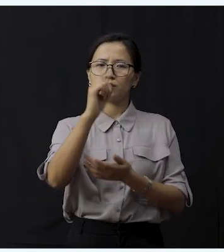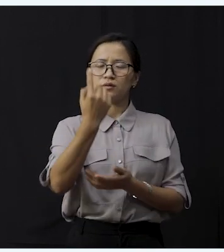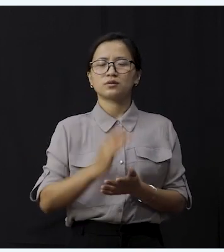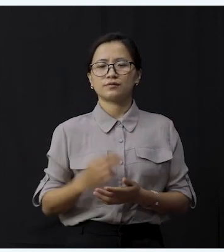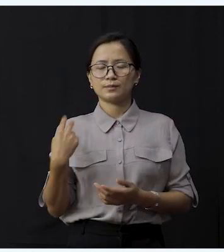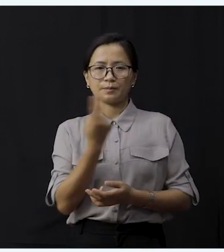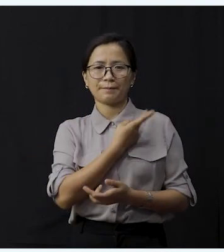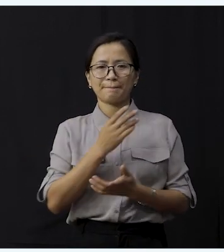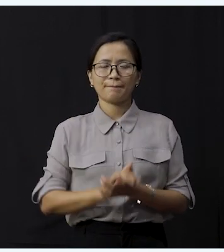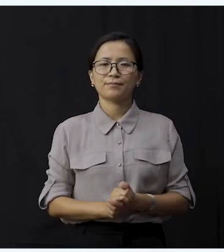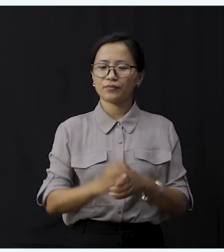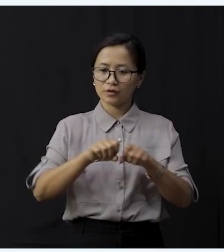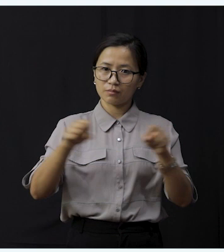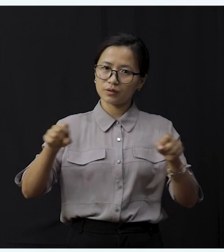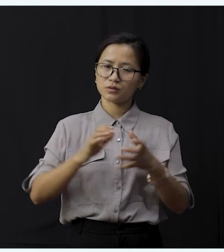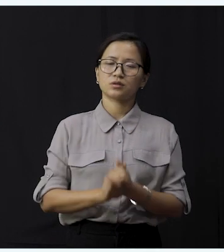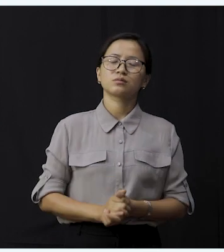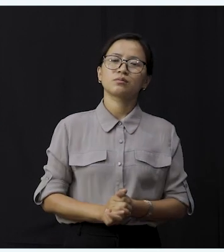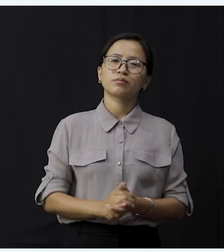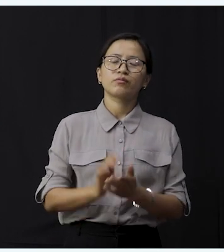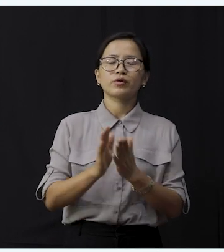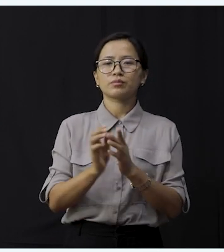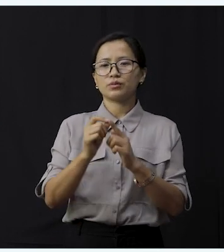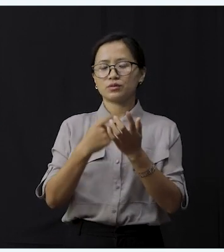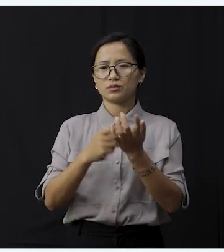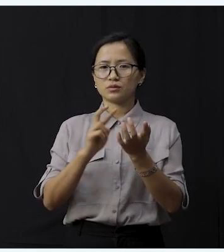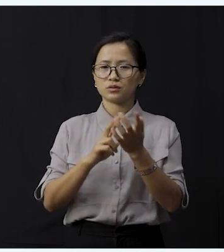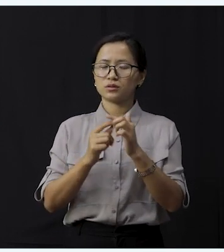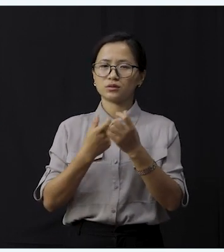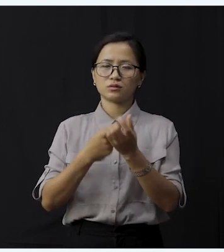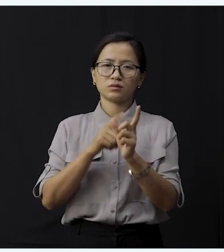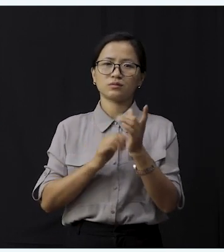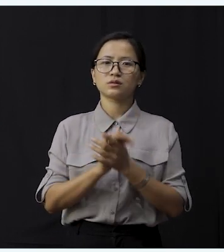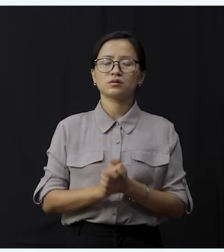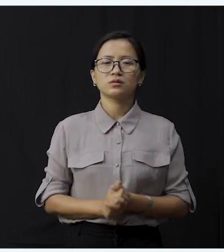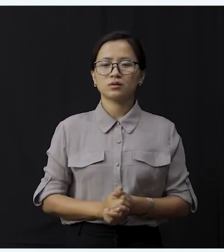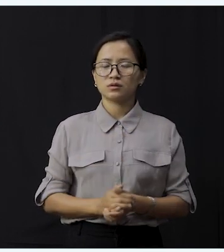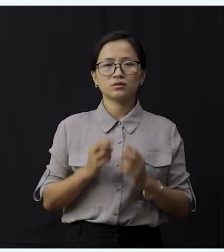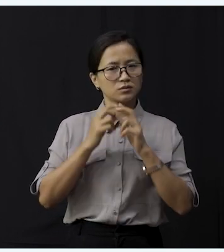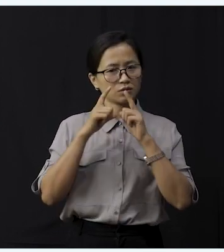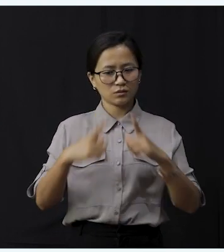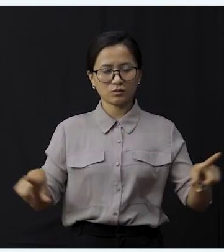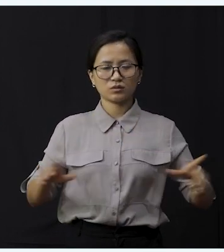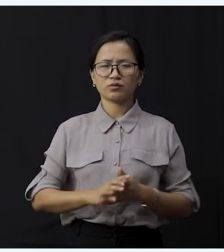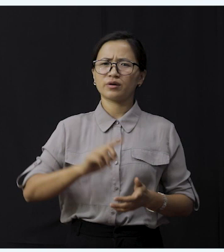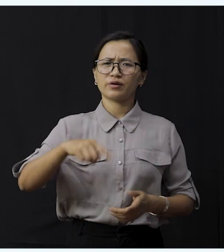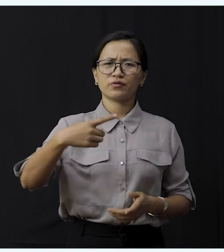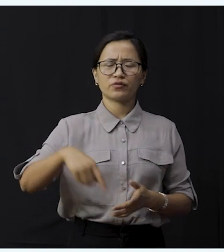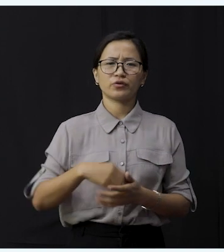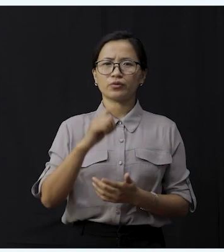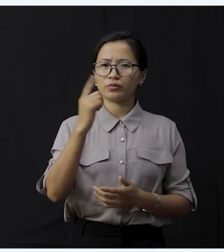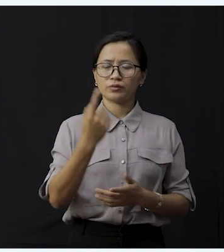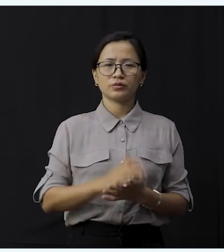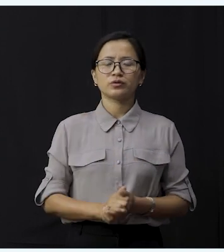So if that person's damage that property, then that public property, then it is a loss for every one of you.